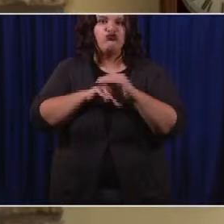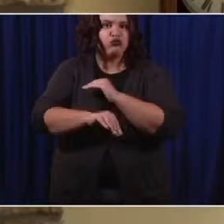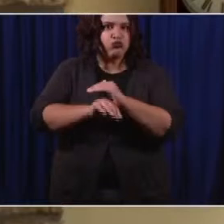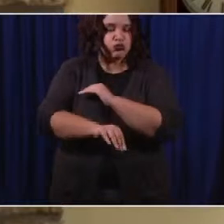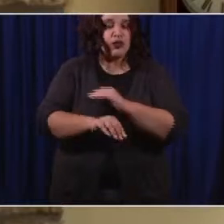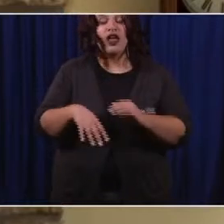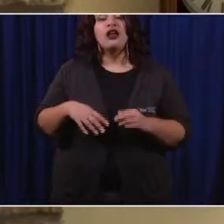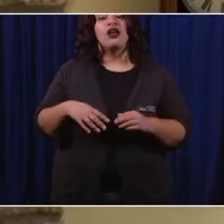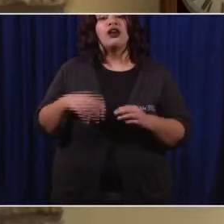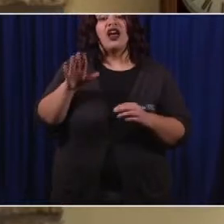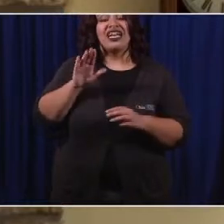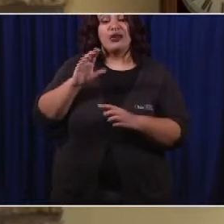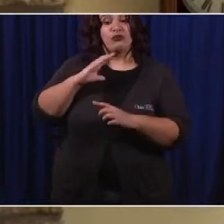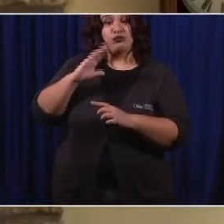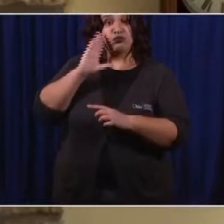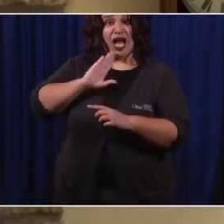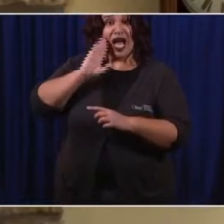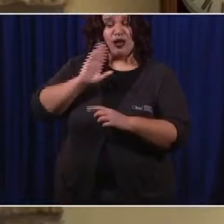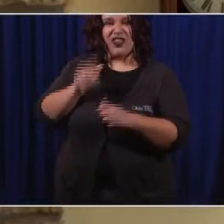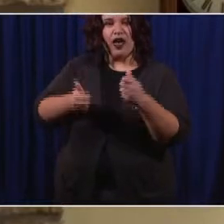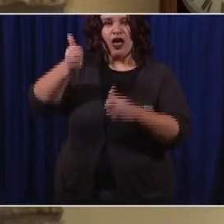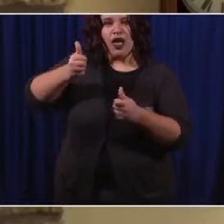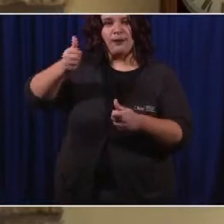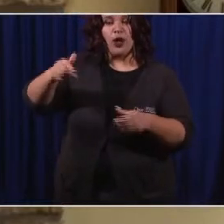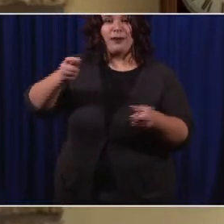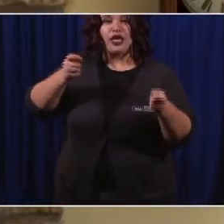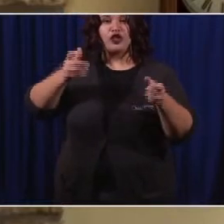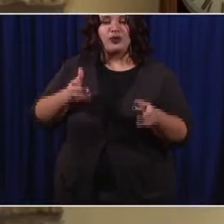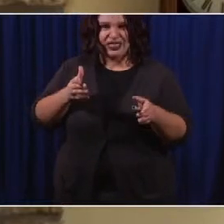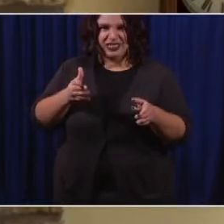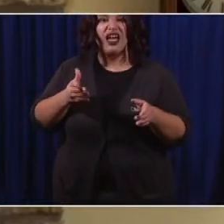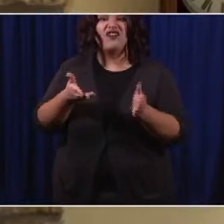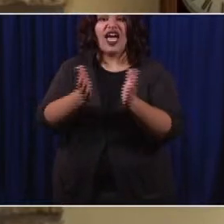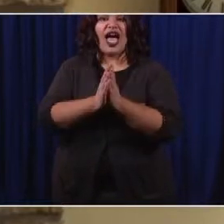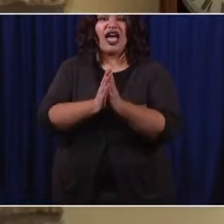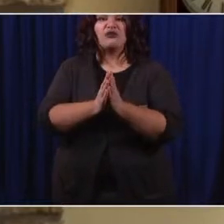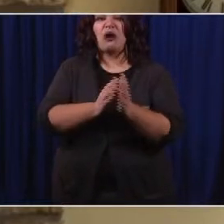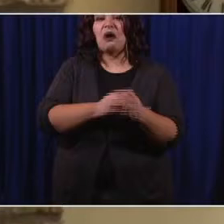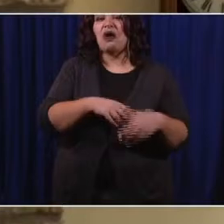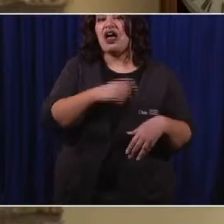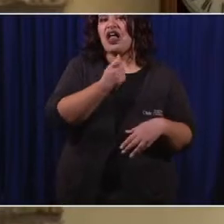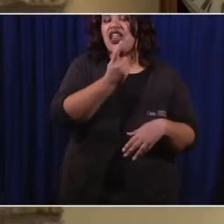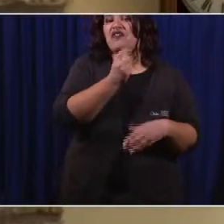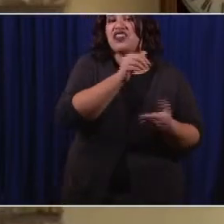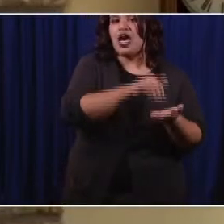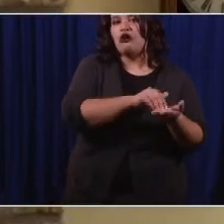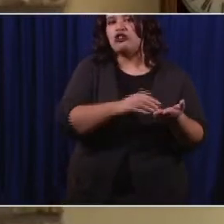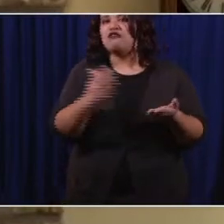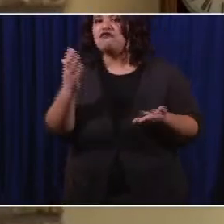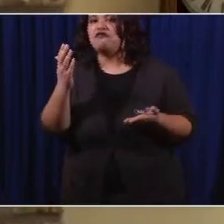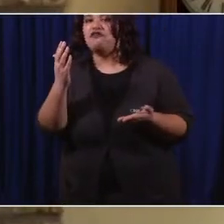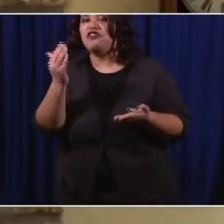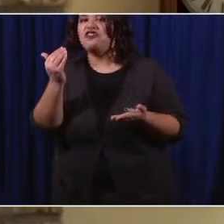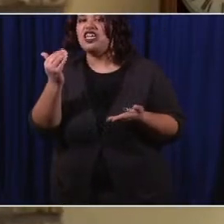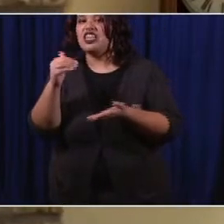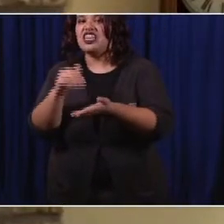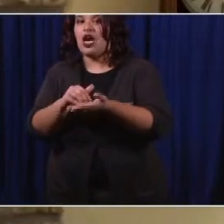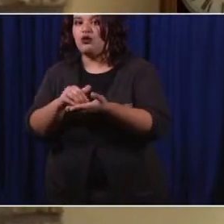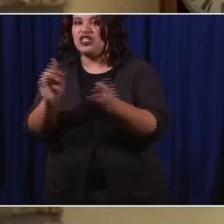Browns had requested you guys increase it from a range between around 11,000 to around 16,000